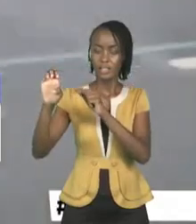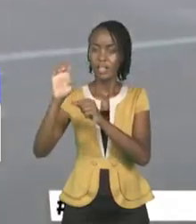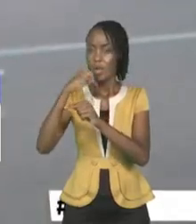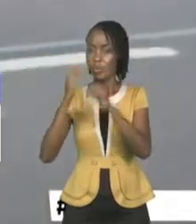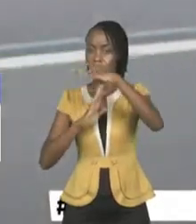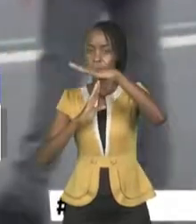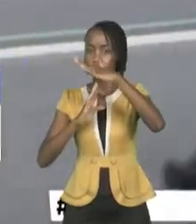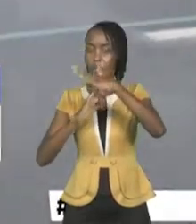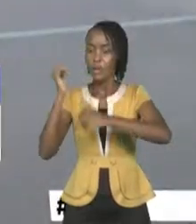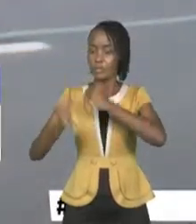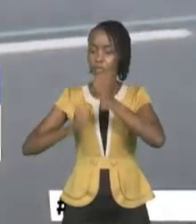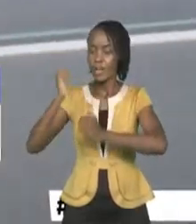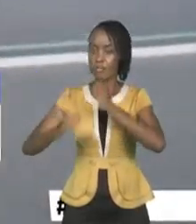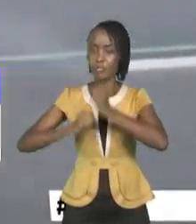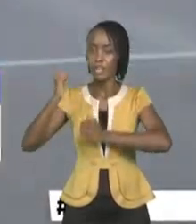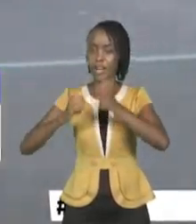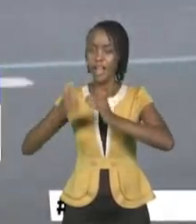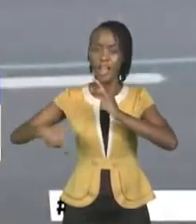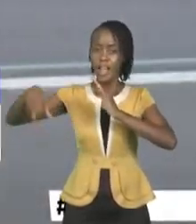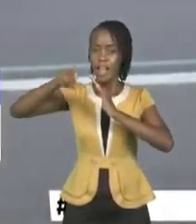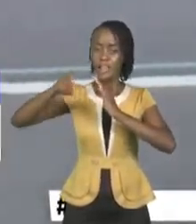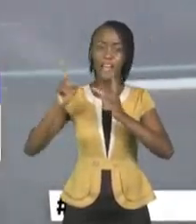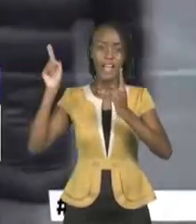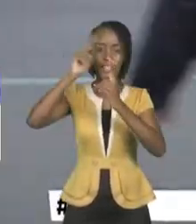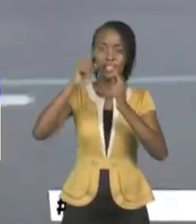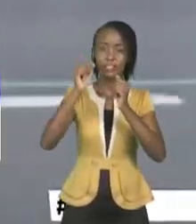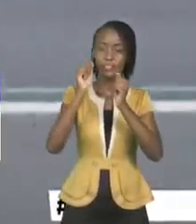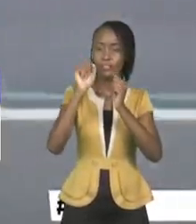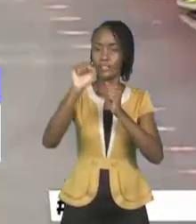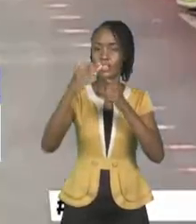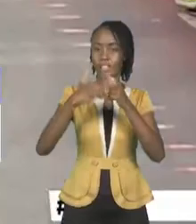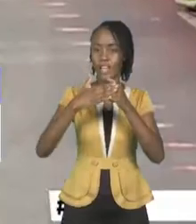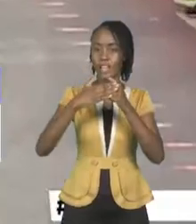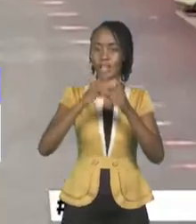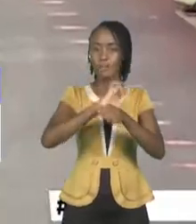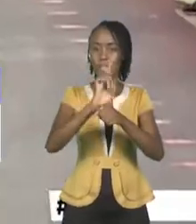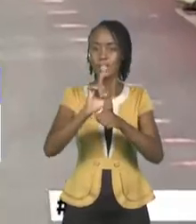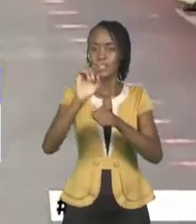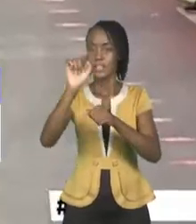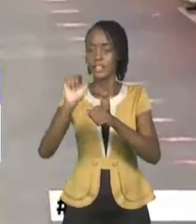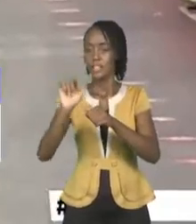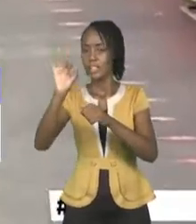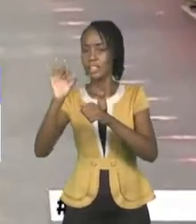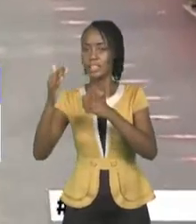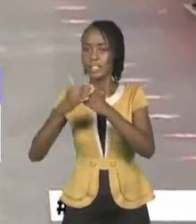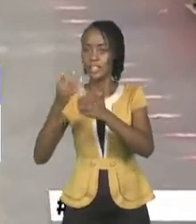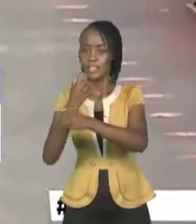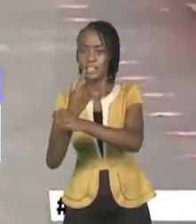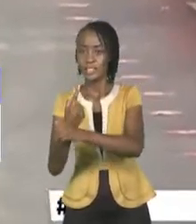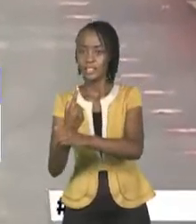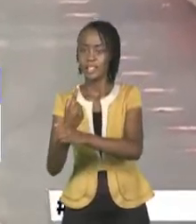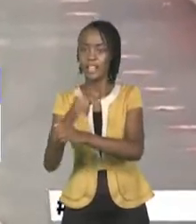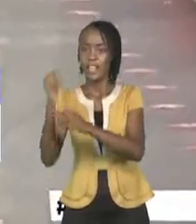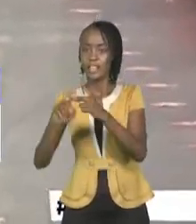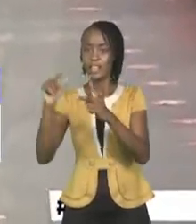the distance, set a new course record of 59 minutes 33 seconds, cutting the tape ahead of compatriot Geoffrey